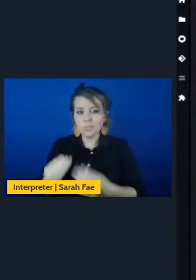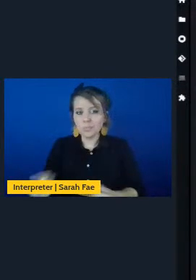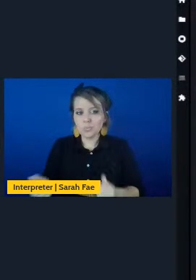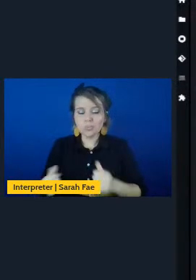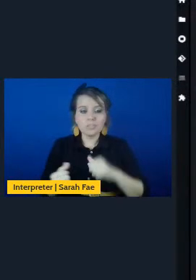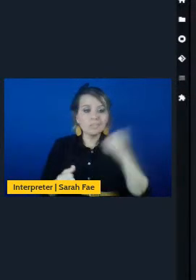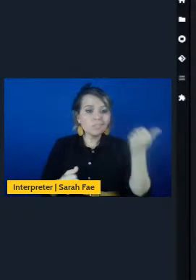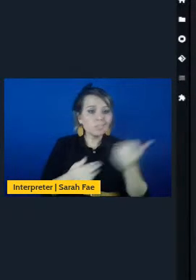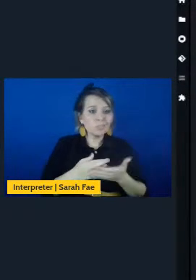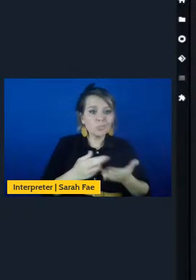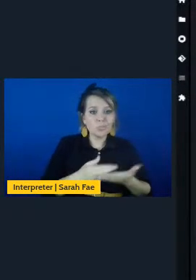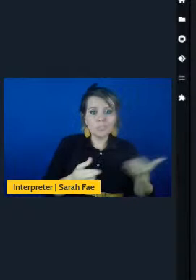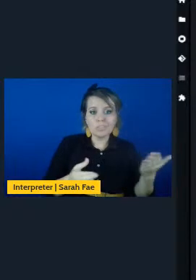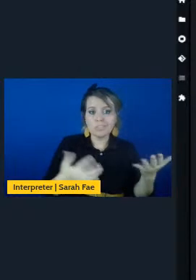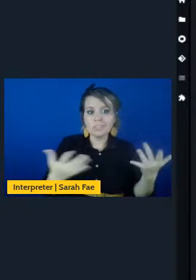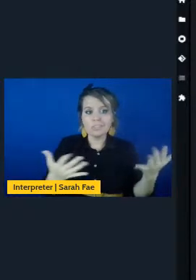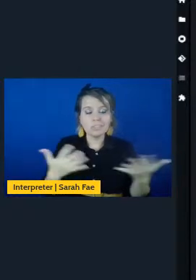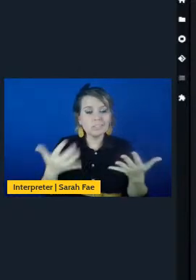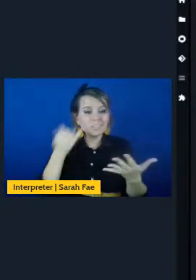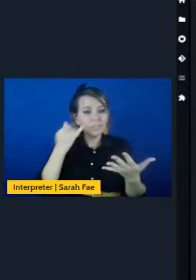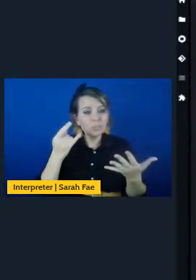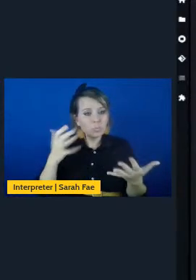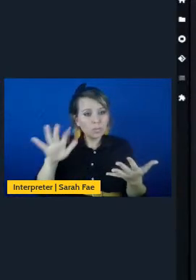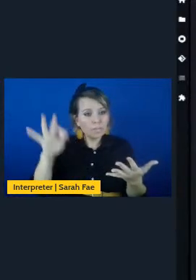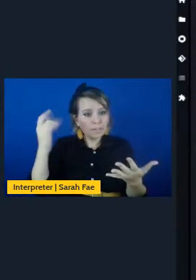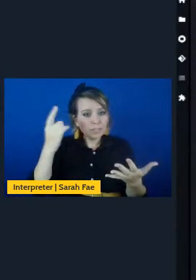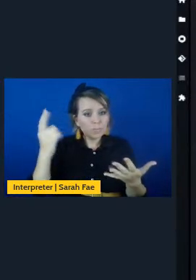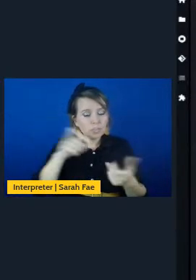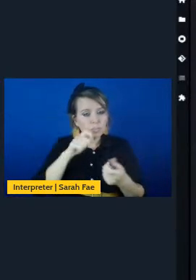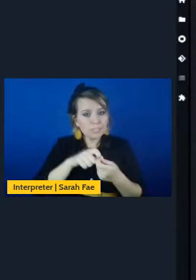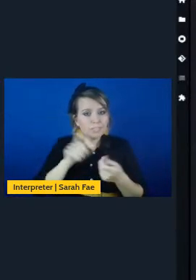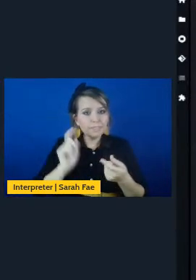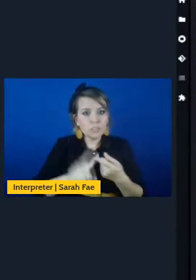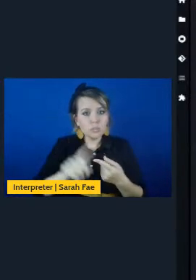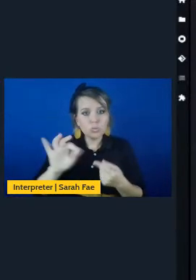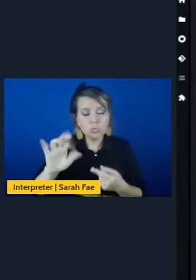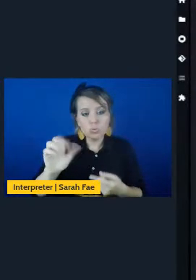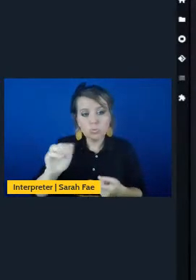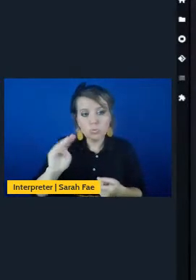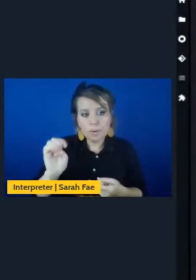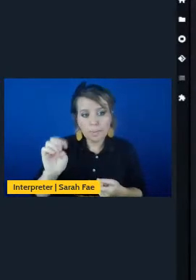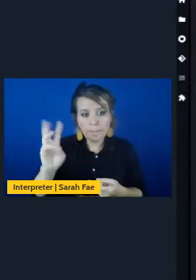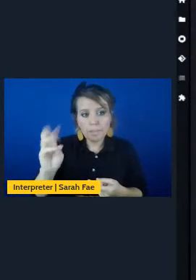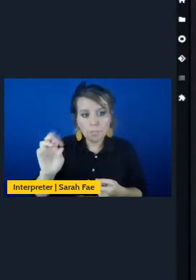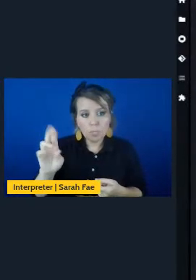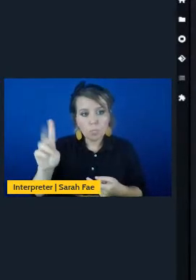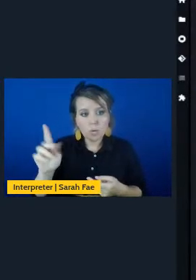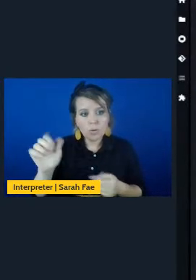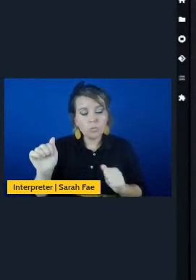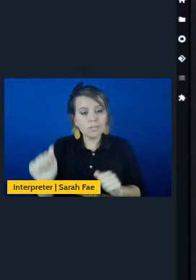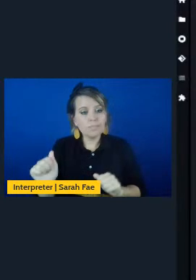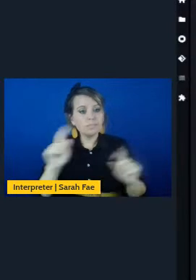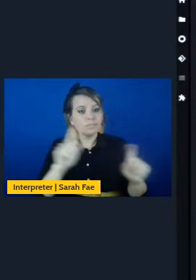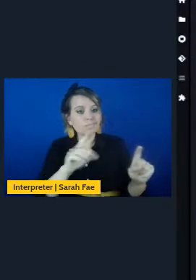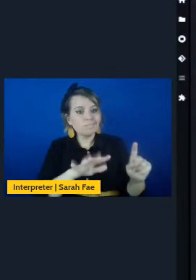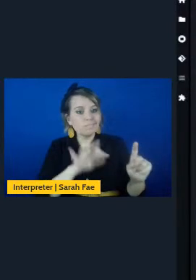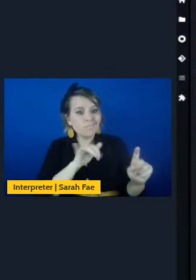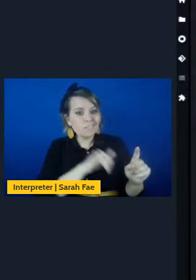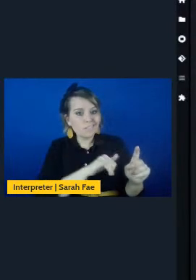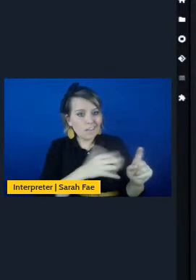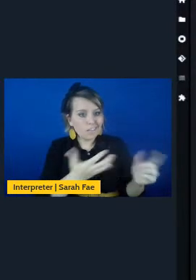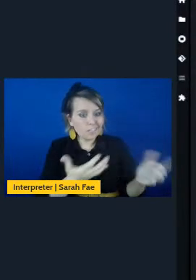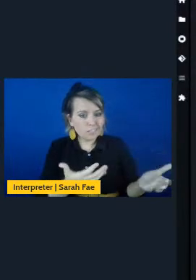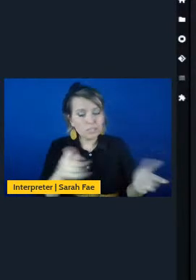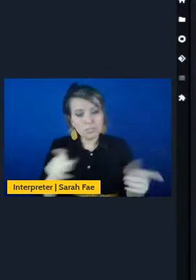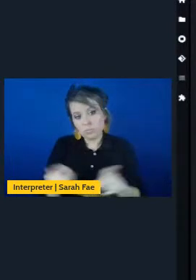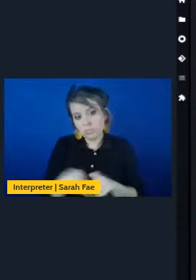like notebooks. If you want to find something specific to frameworks like TensorFlow, PyTorch, you can go and find that. And you